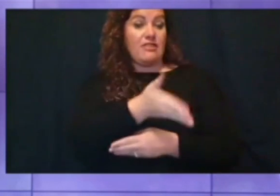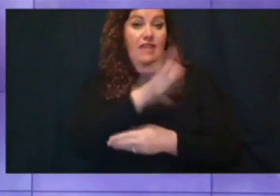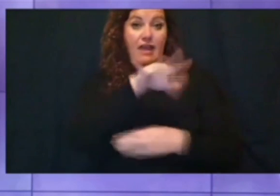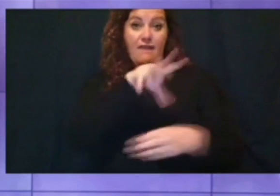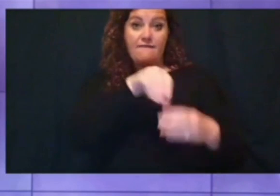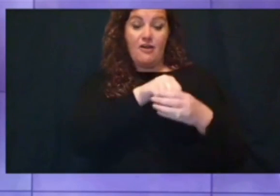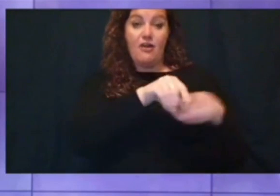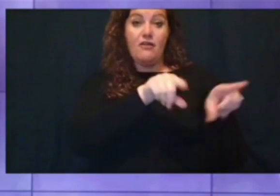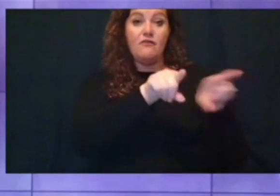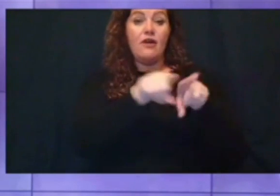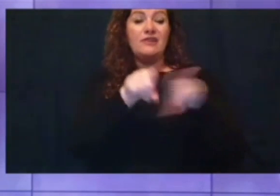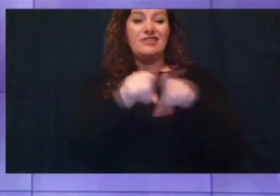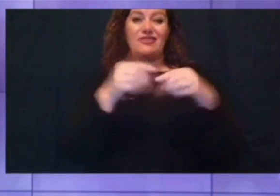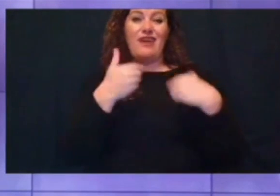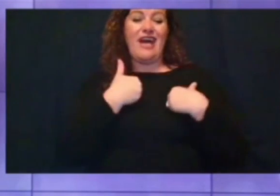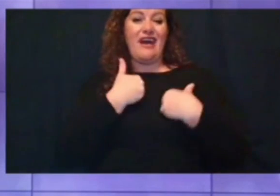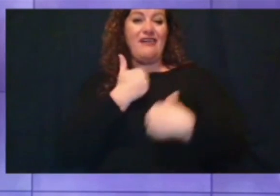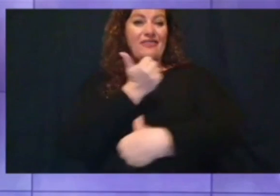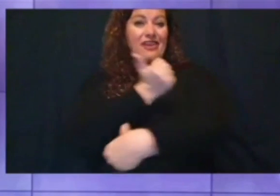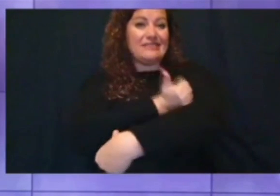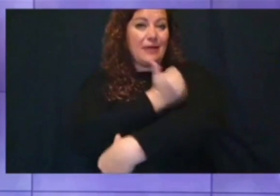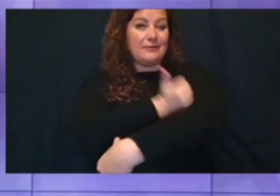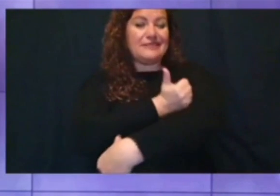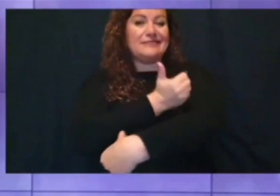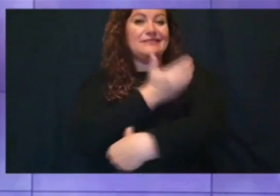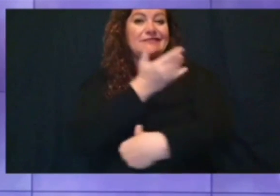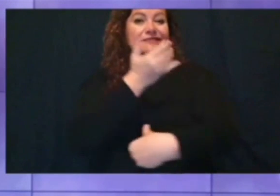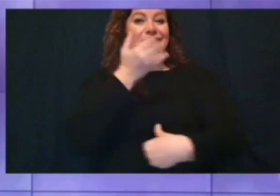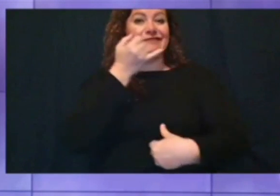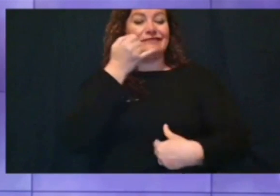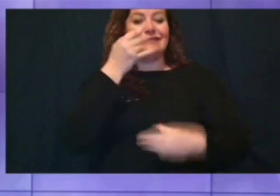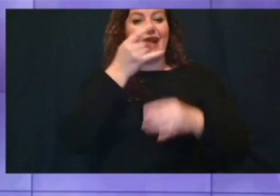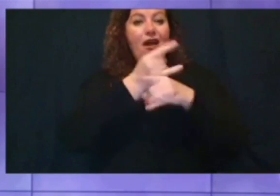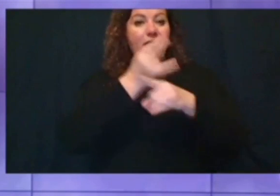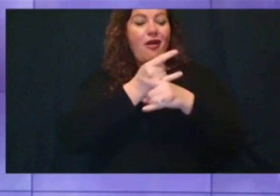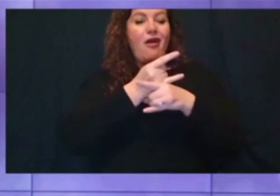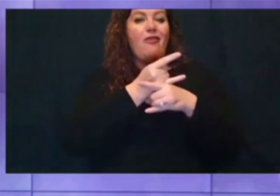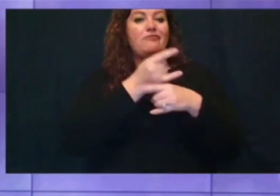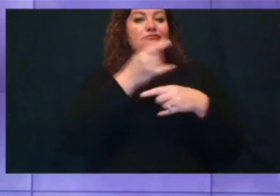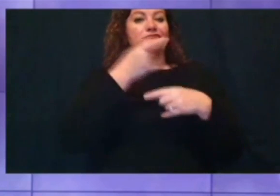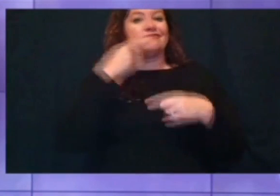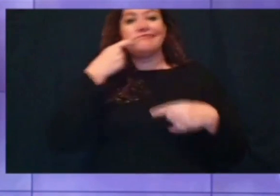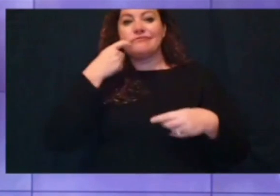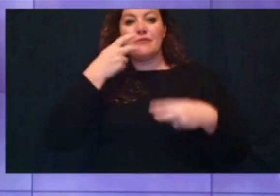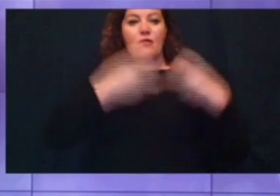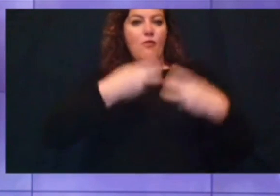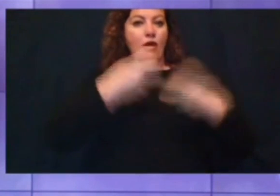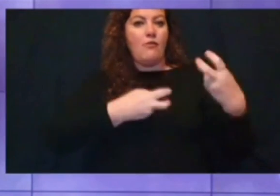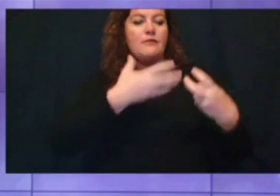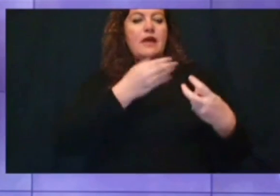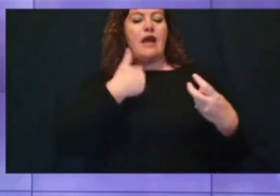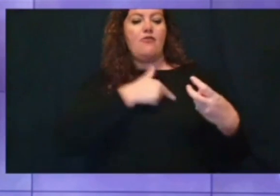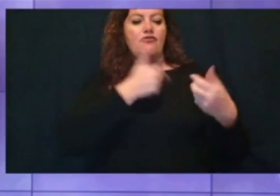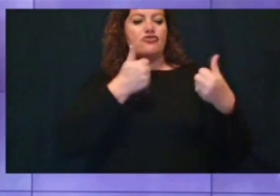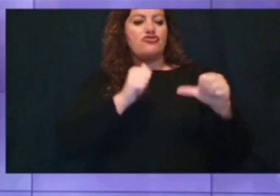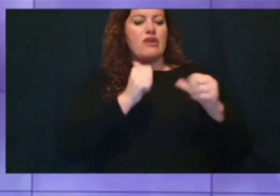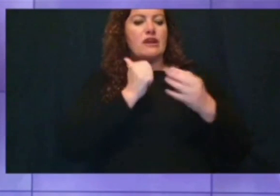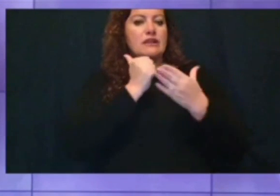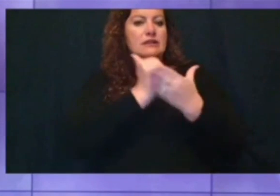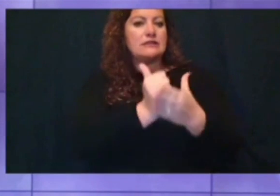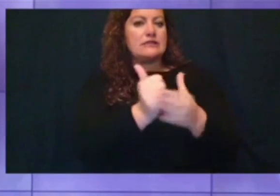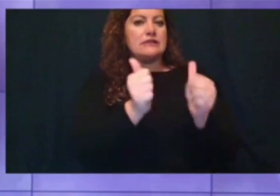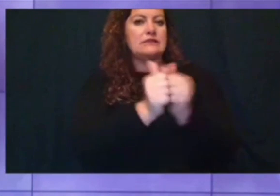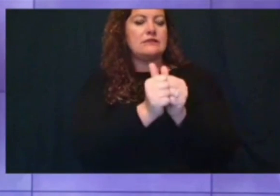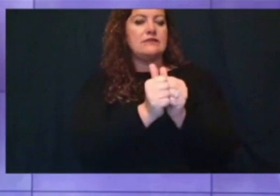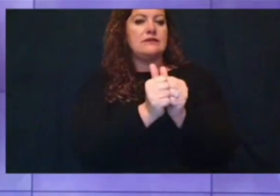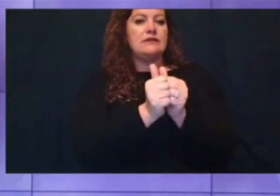substance abuse problems. And we're trying to assist with trying to get